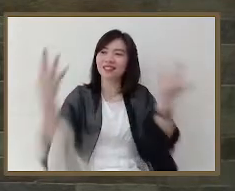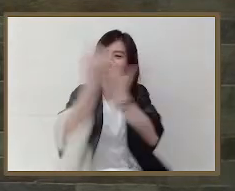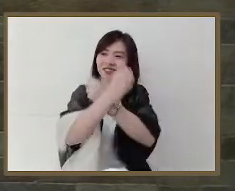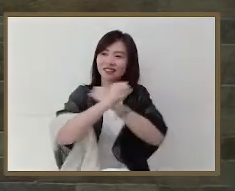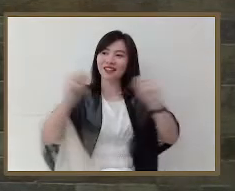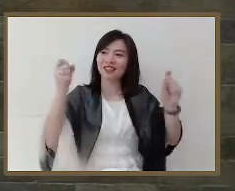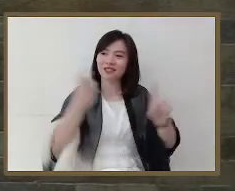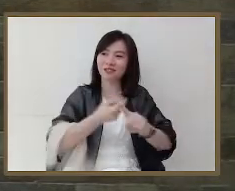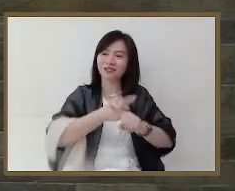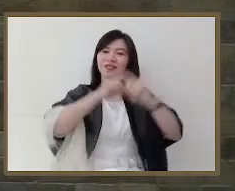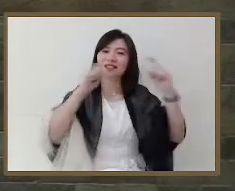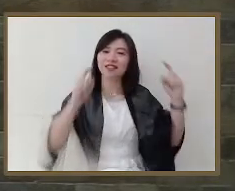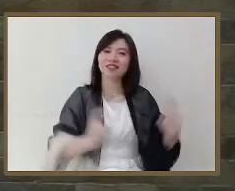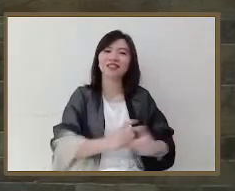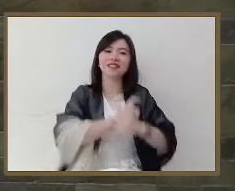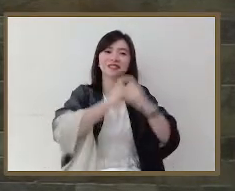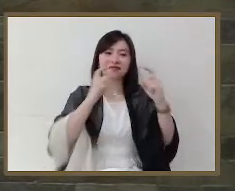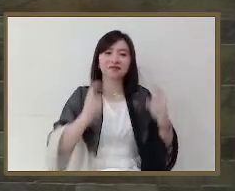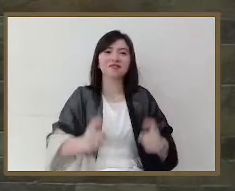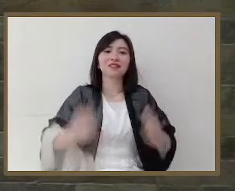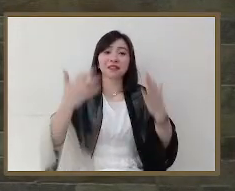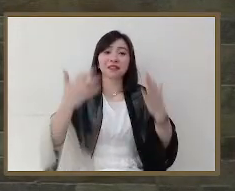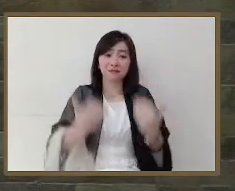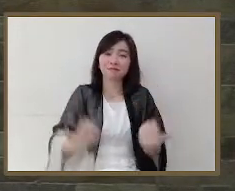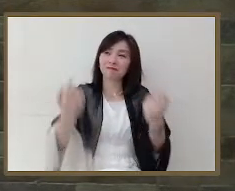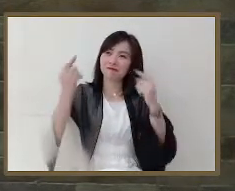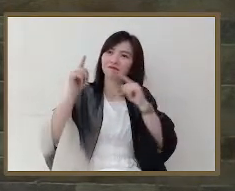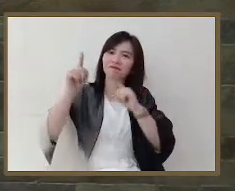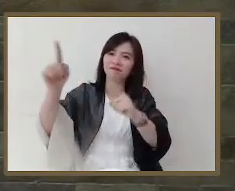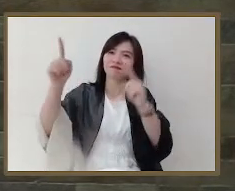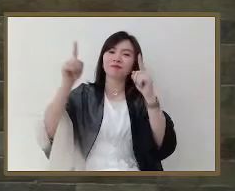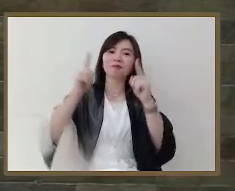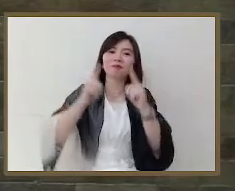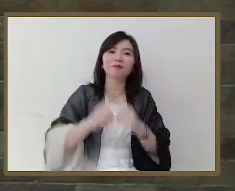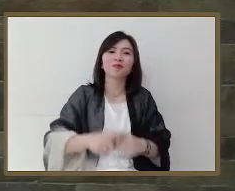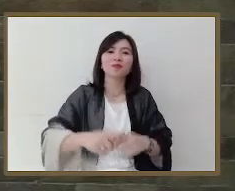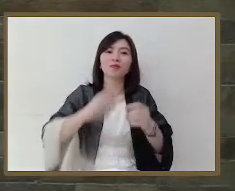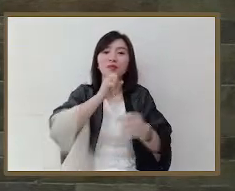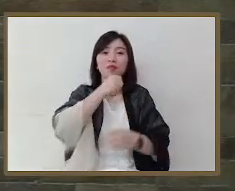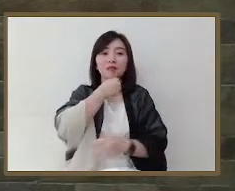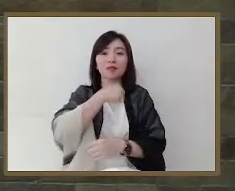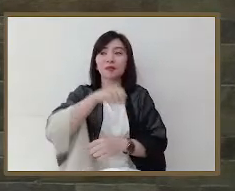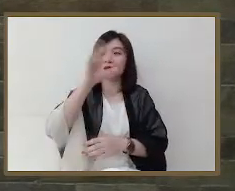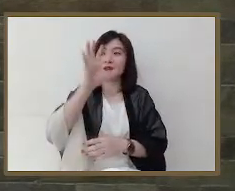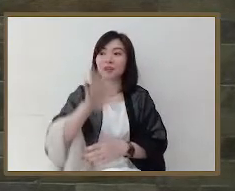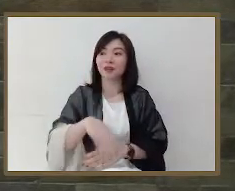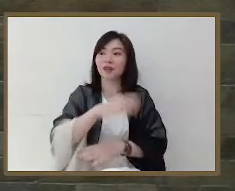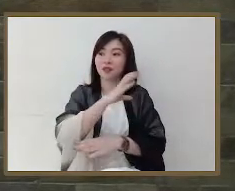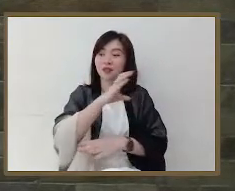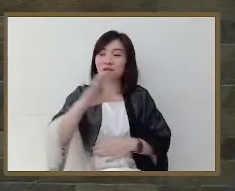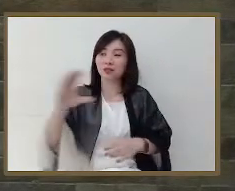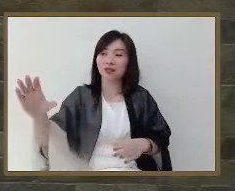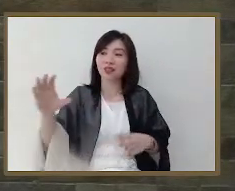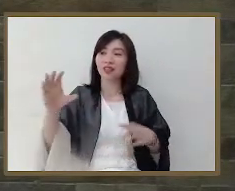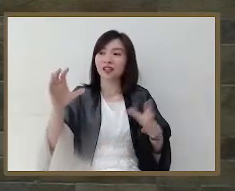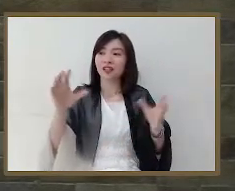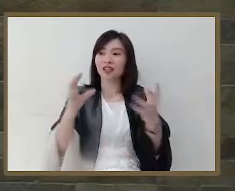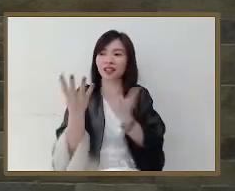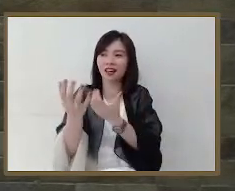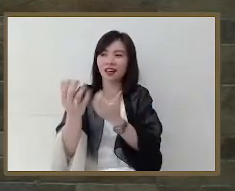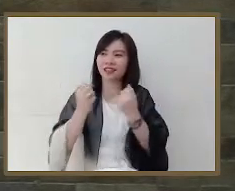from sin. Let's go back to the altar,